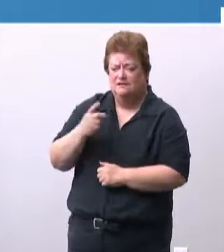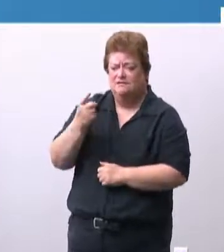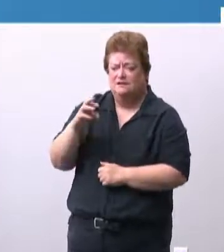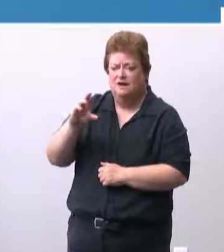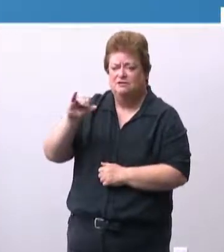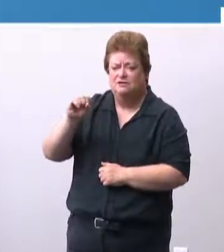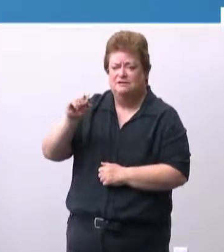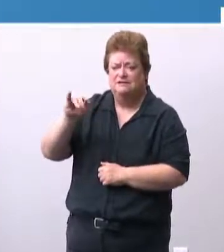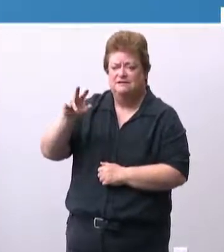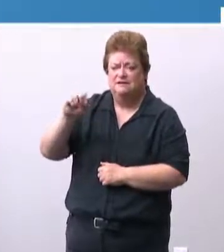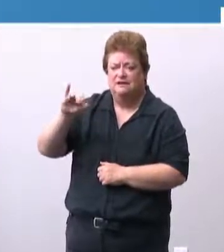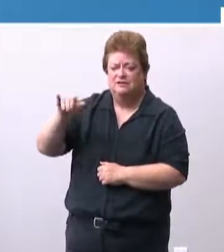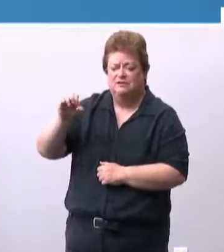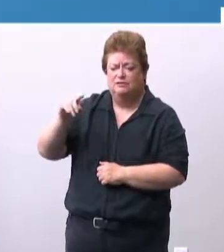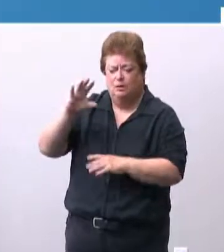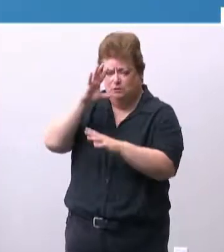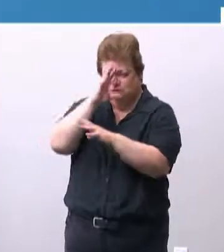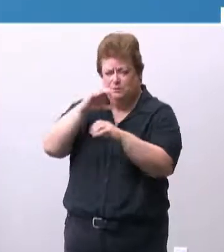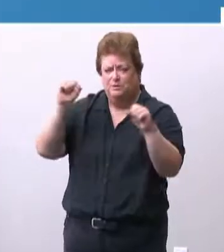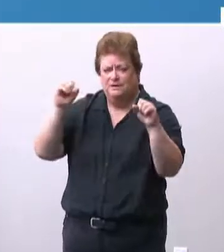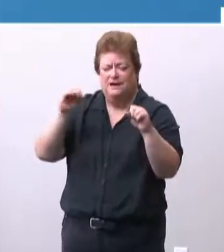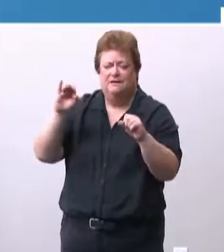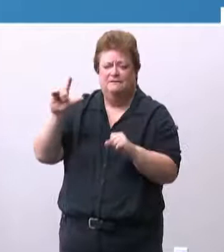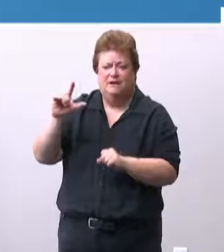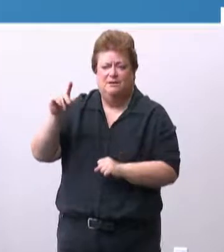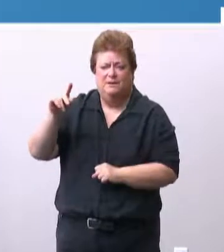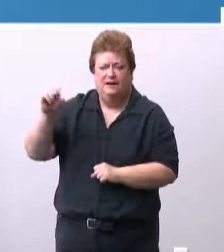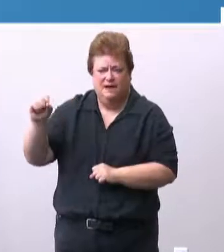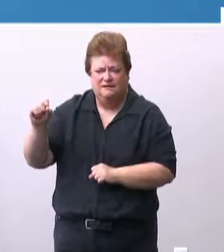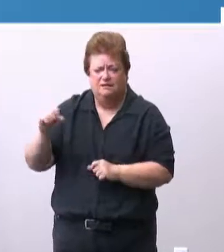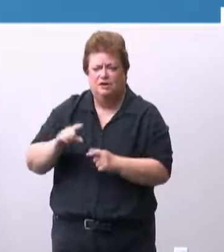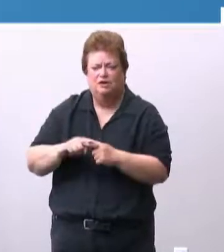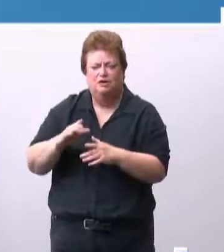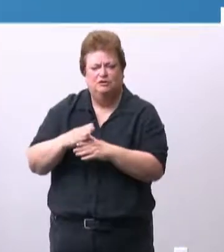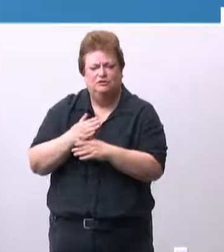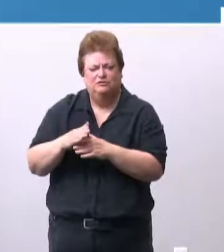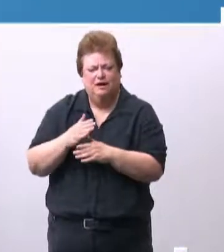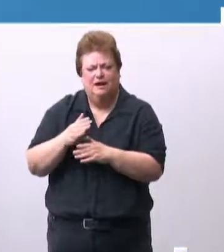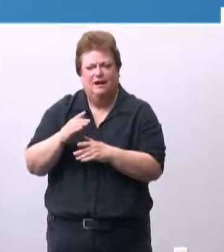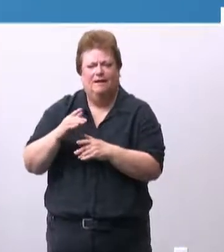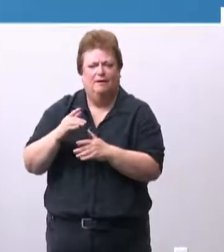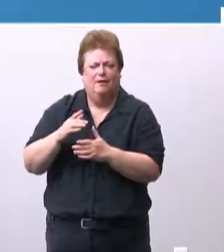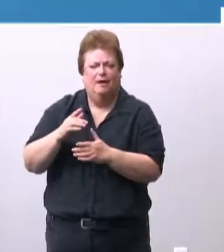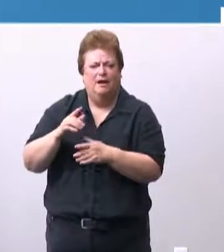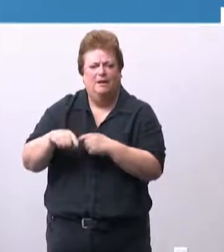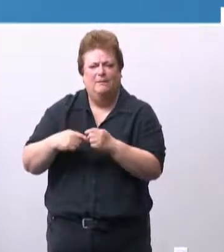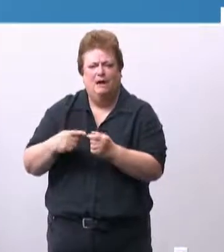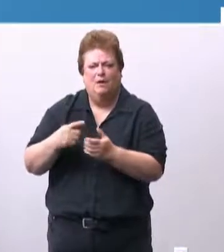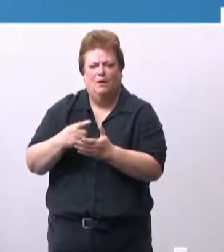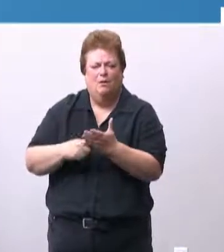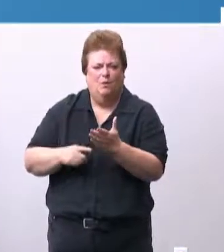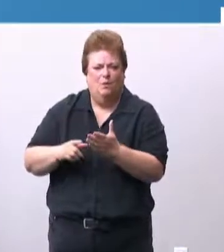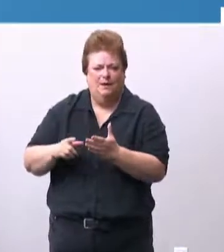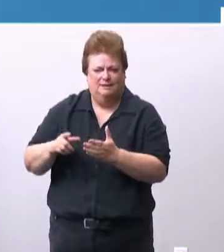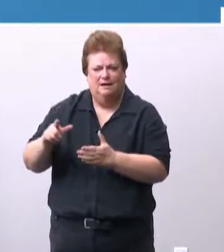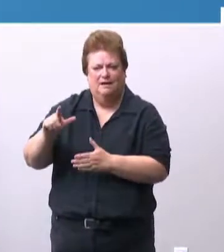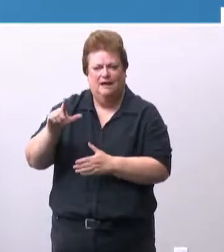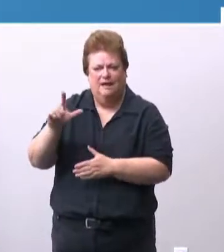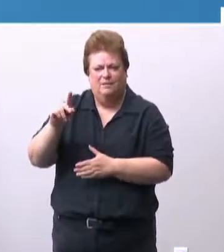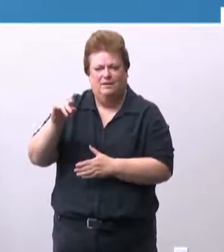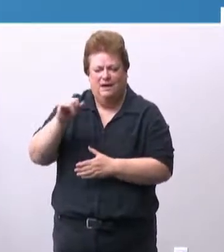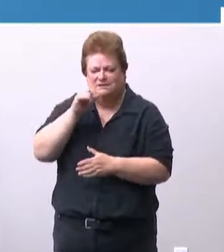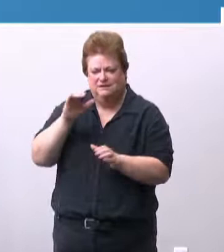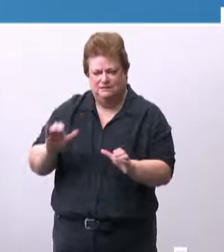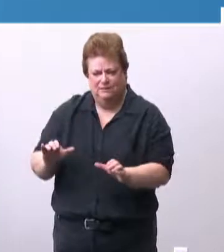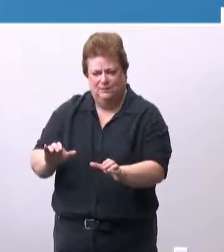Joel, Superintendent of Lincoln Public Schools, to share an update on some of their pandemic response